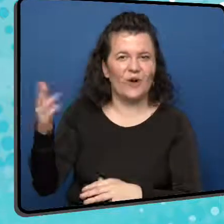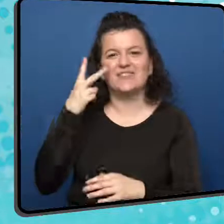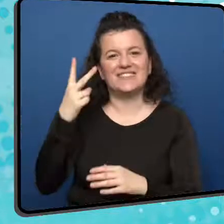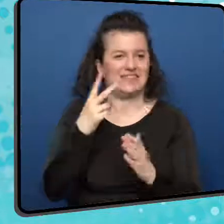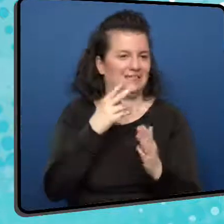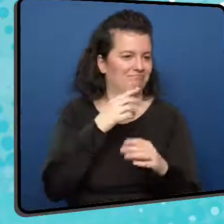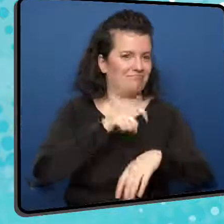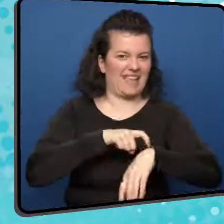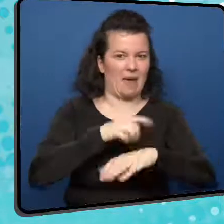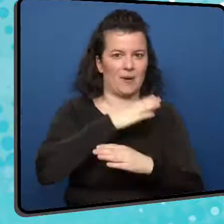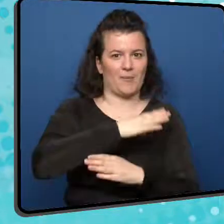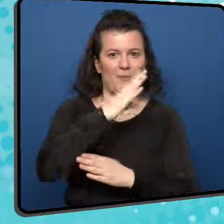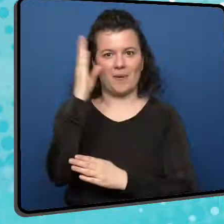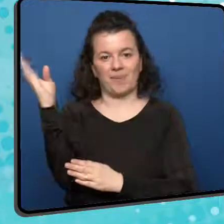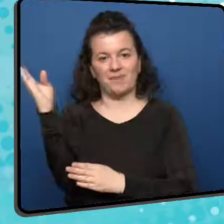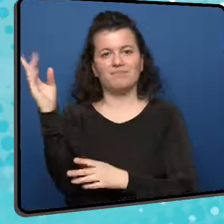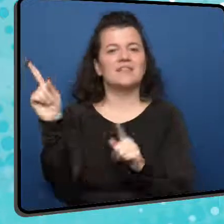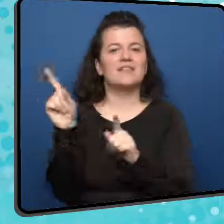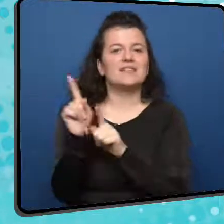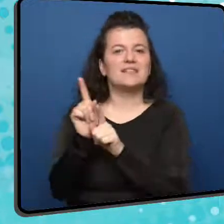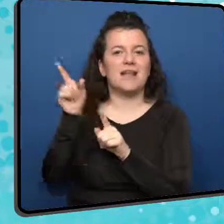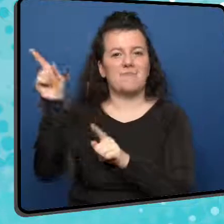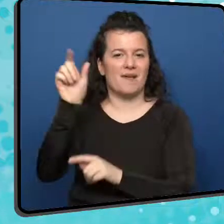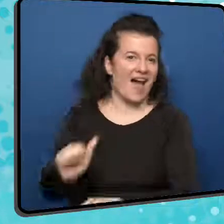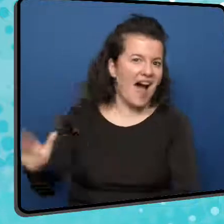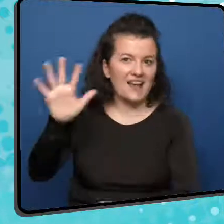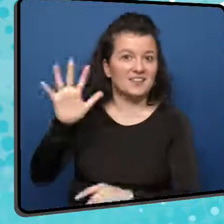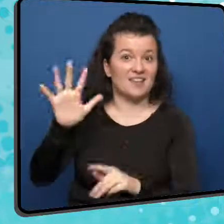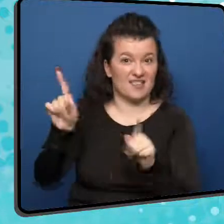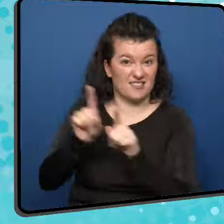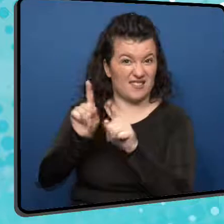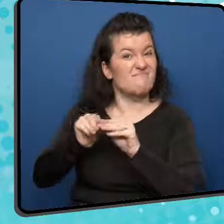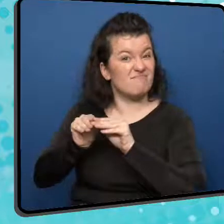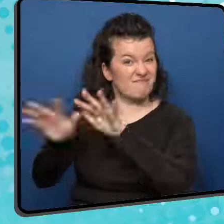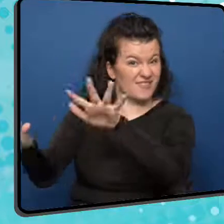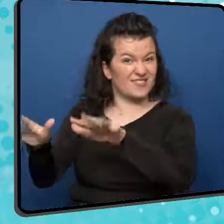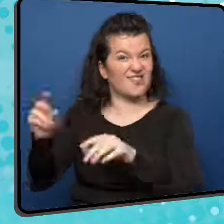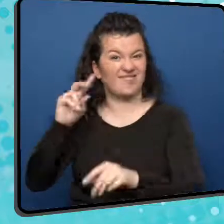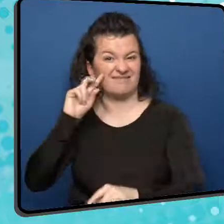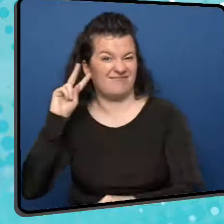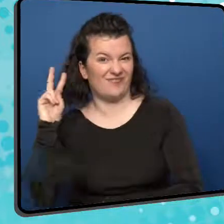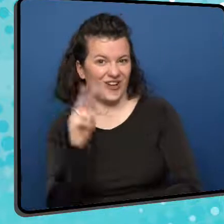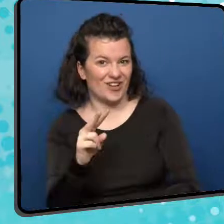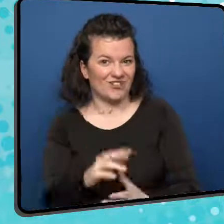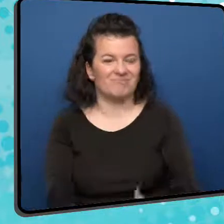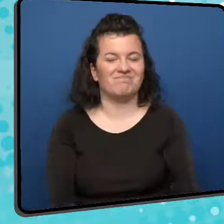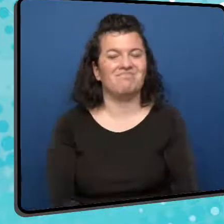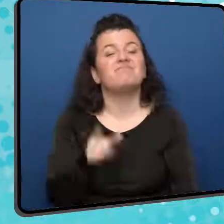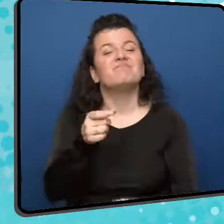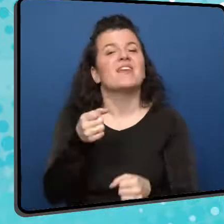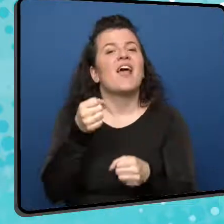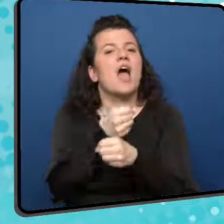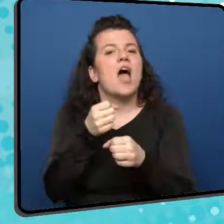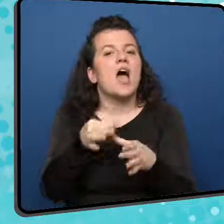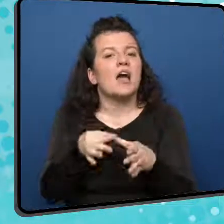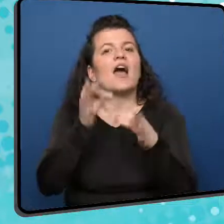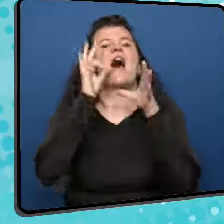of Europe and Asia. Come and join us in that Bit of AI cafe. If you want to rewatch this episode, go